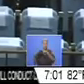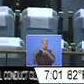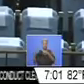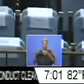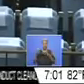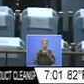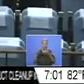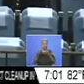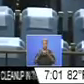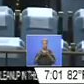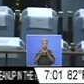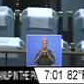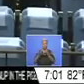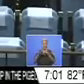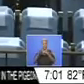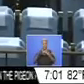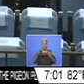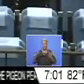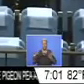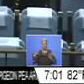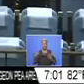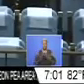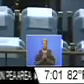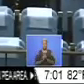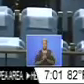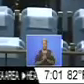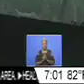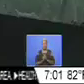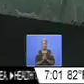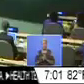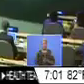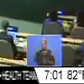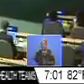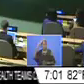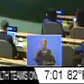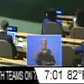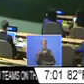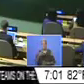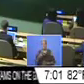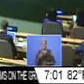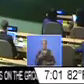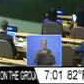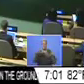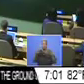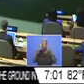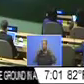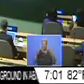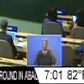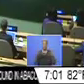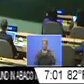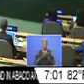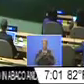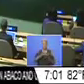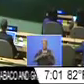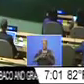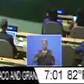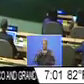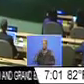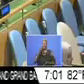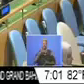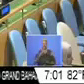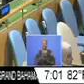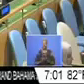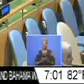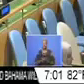interview with our news team moments following his UN address, Prime Minister Minnis says he was confident that his message was well